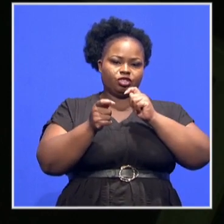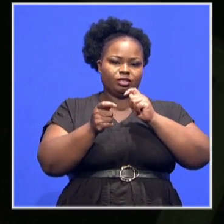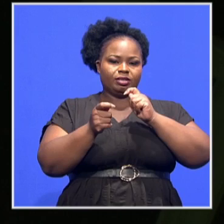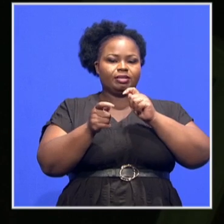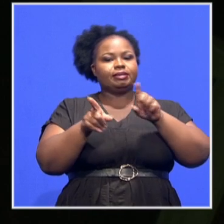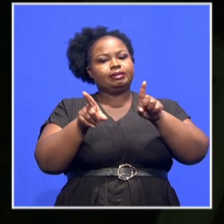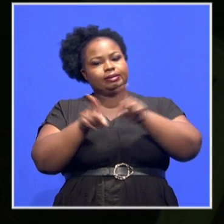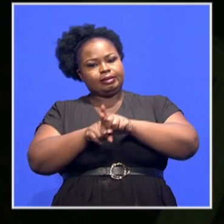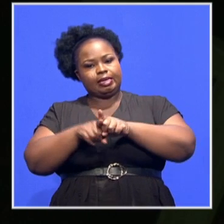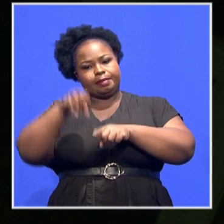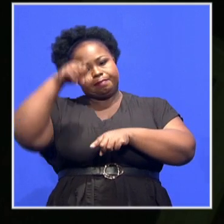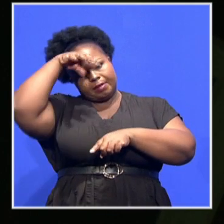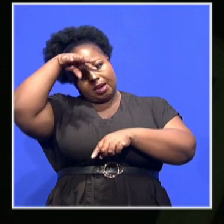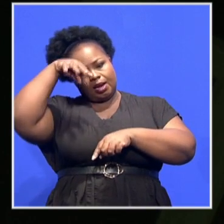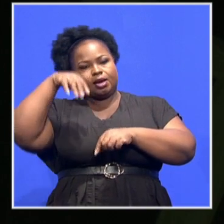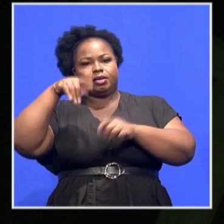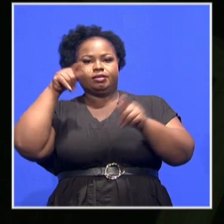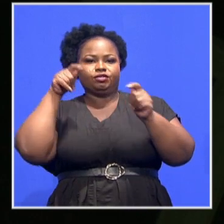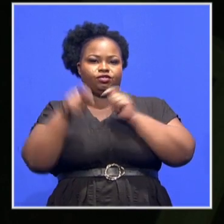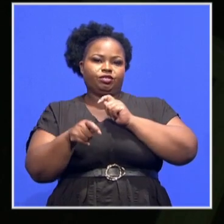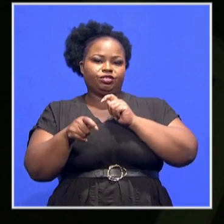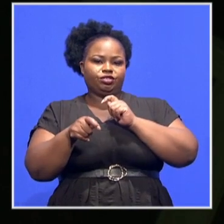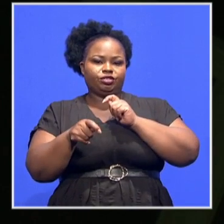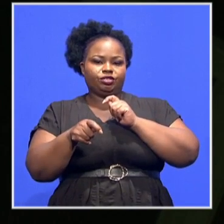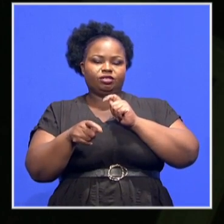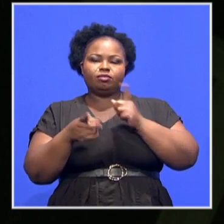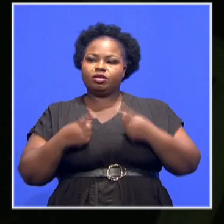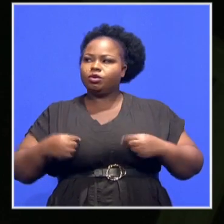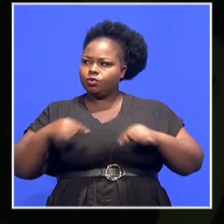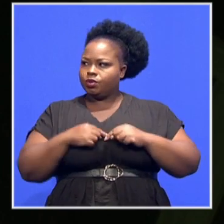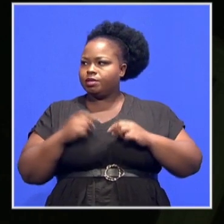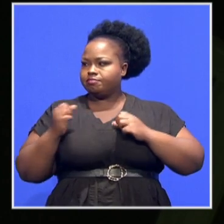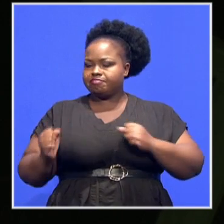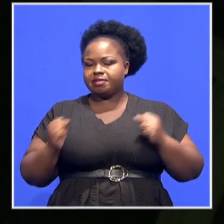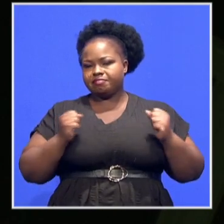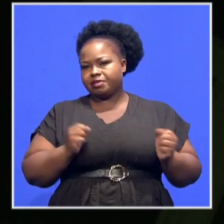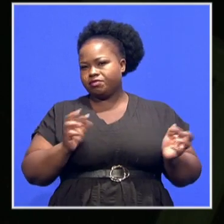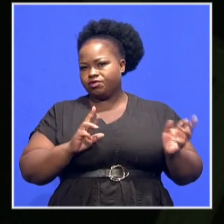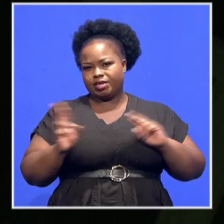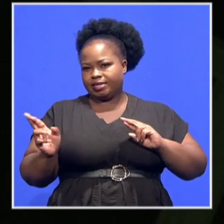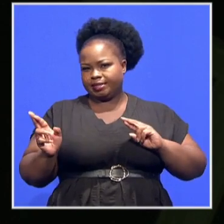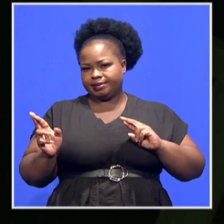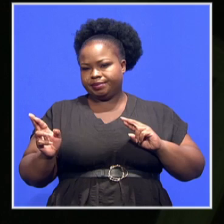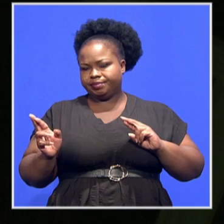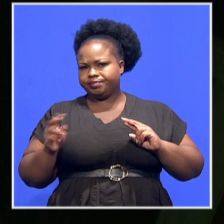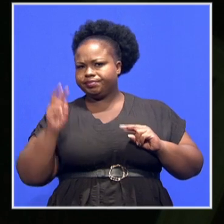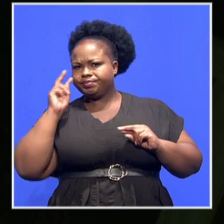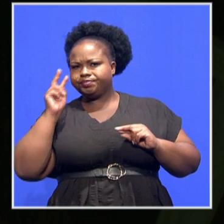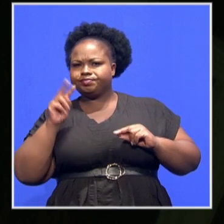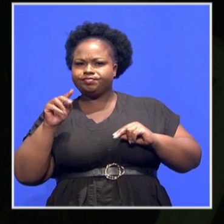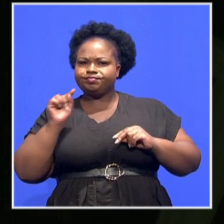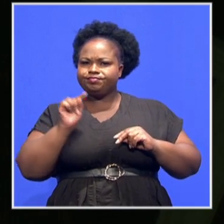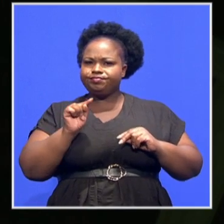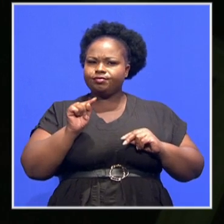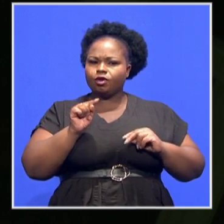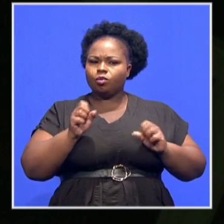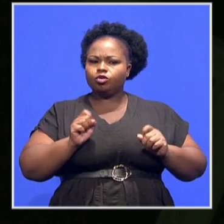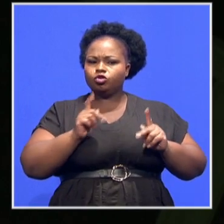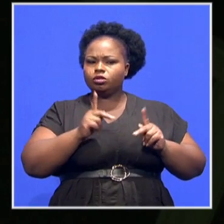it, and the industry stands ready and must stand ready to seize the